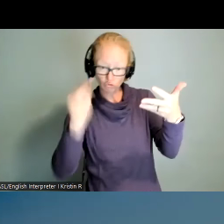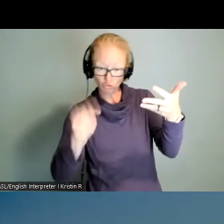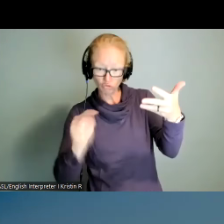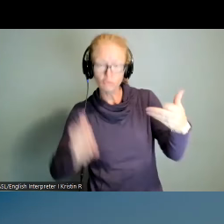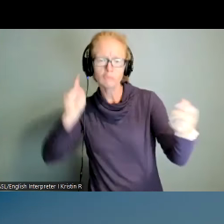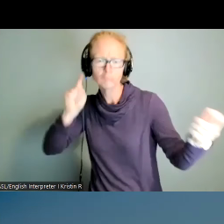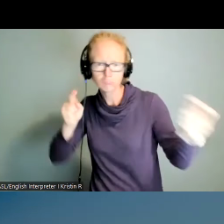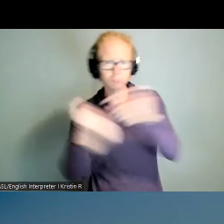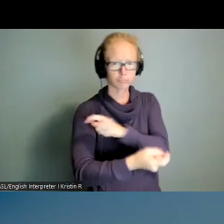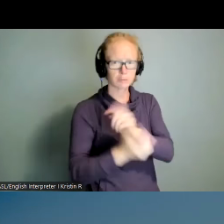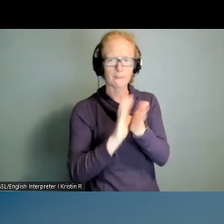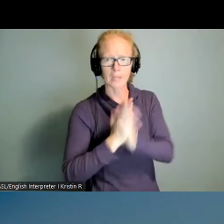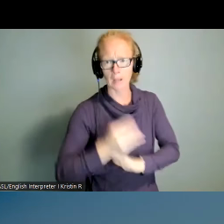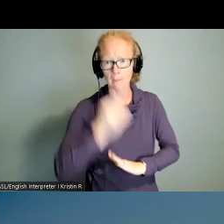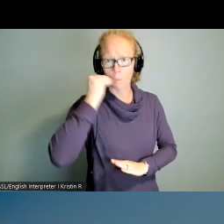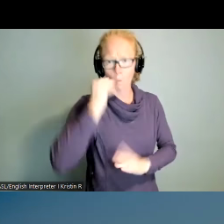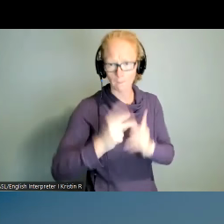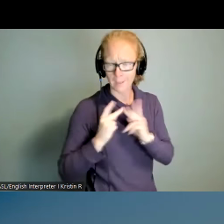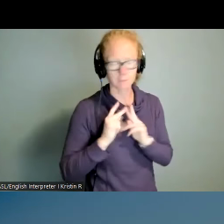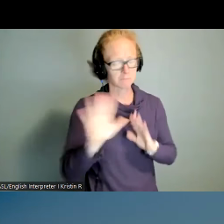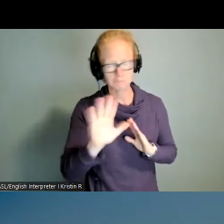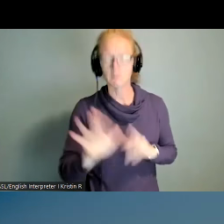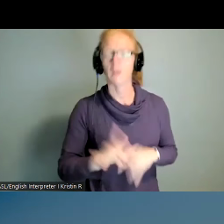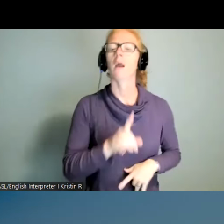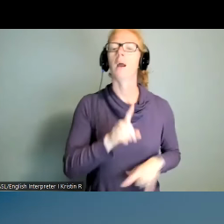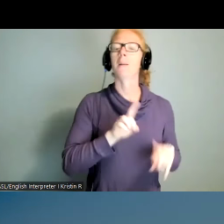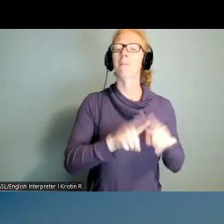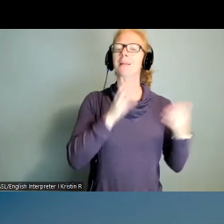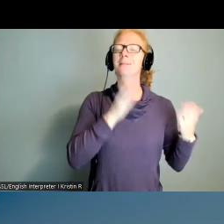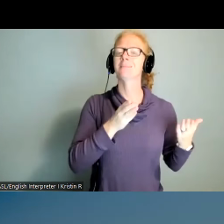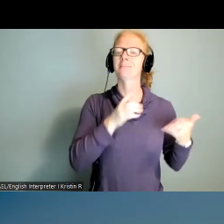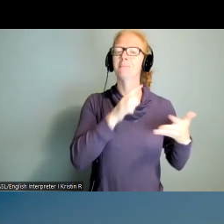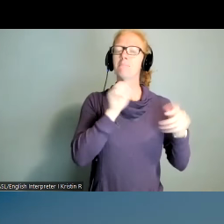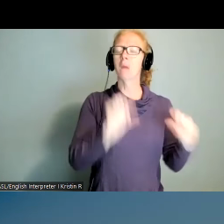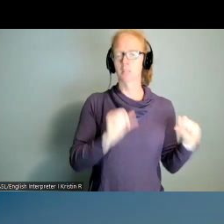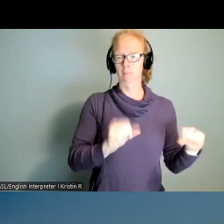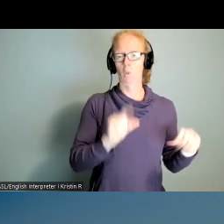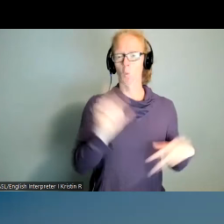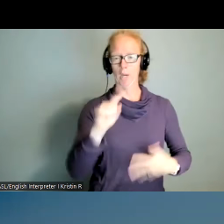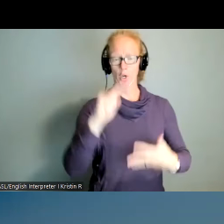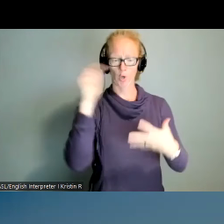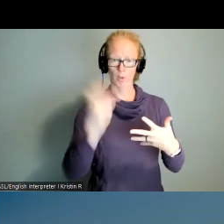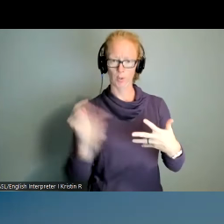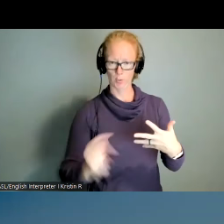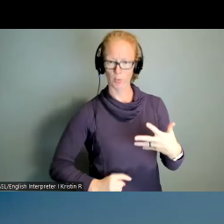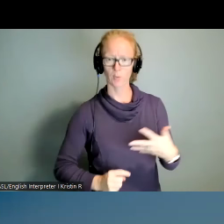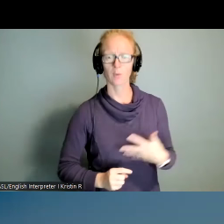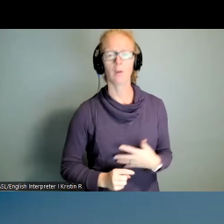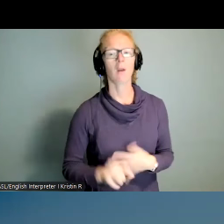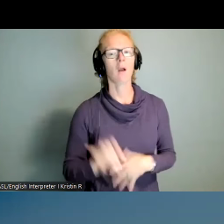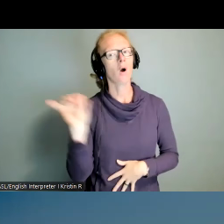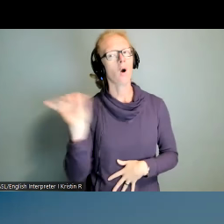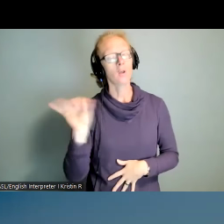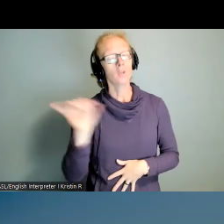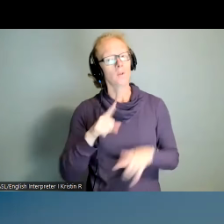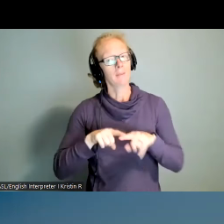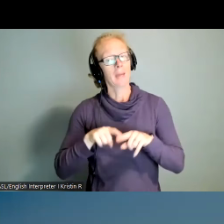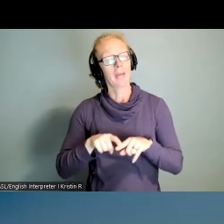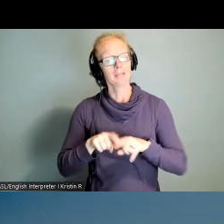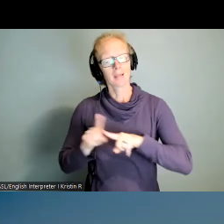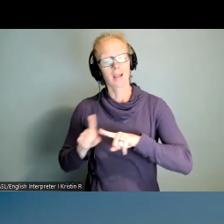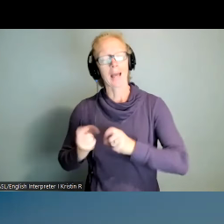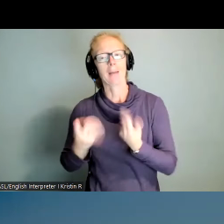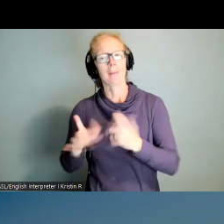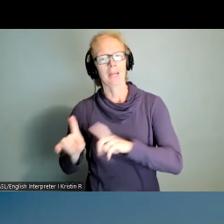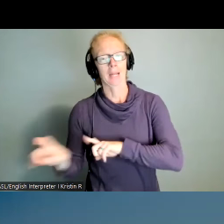converted to residential. And also a thing to note is these numbers could change based on how many queries you use. So for example, if you use